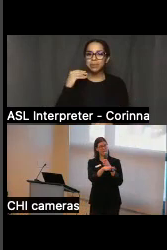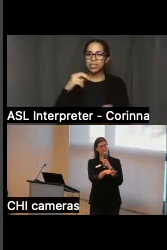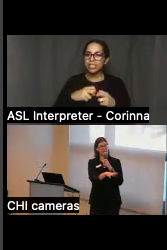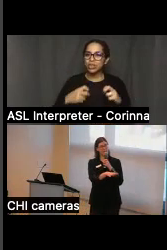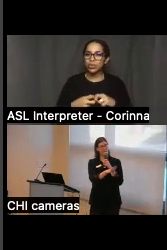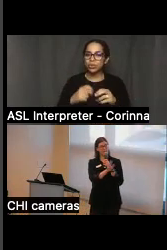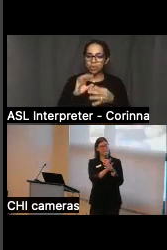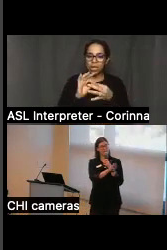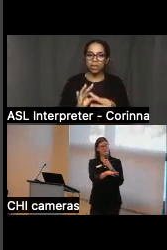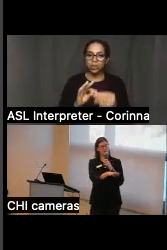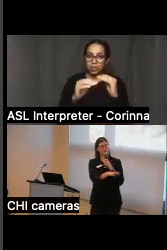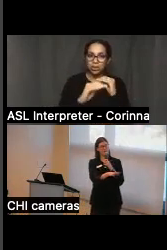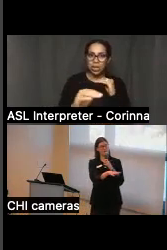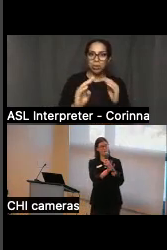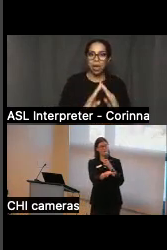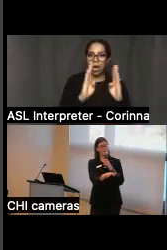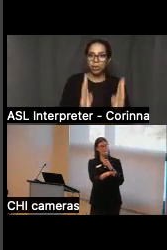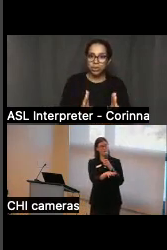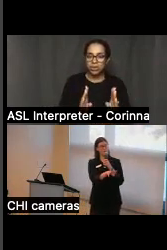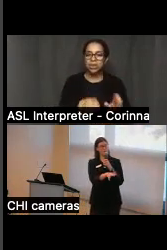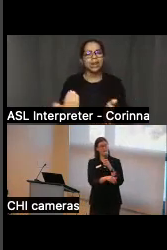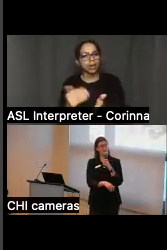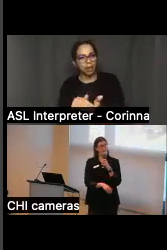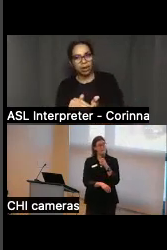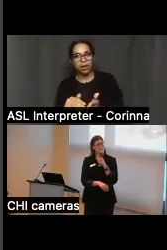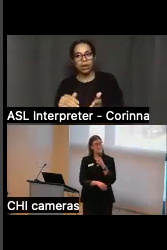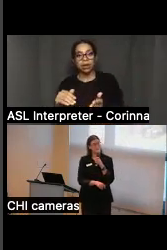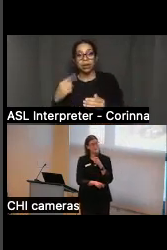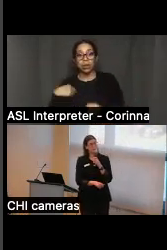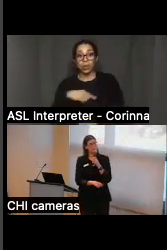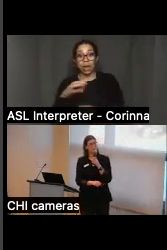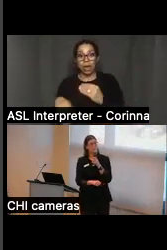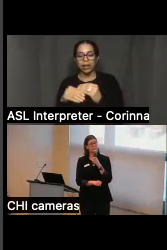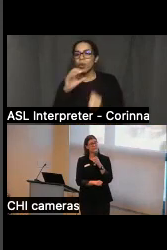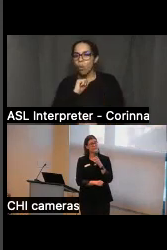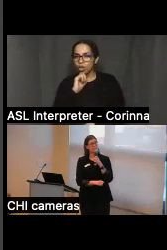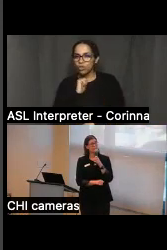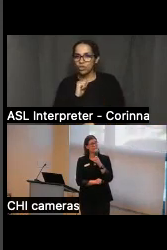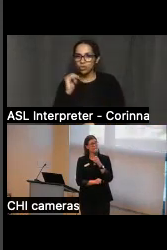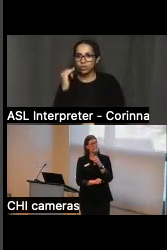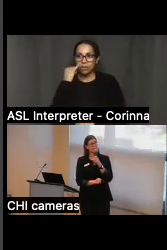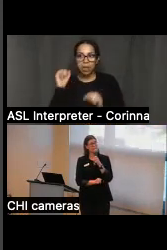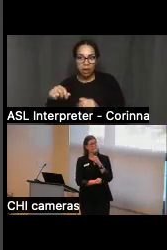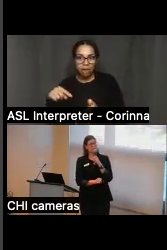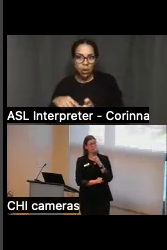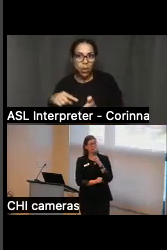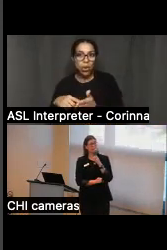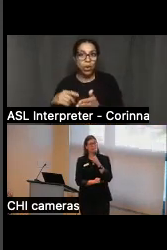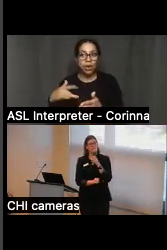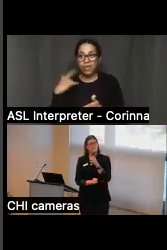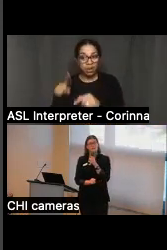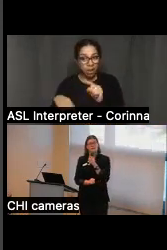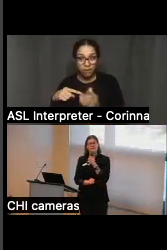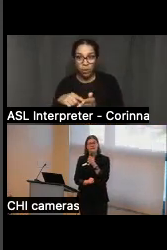housing. And again, the affordability issue that we added is in orange. So for example,